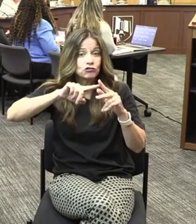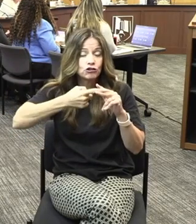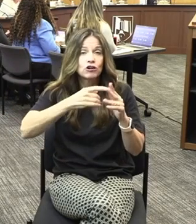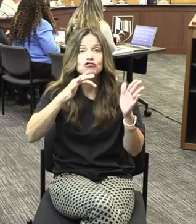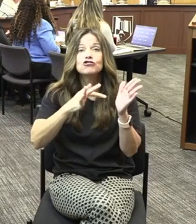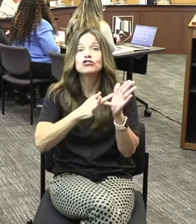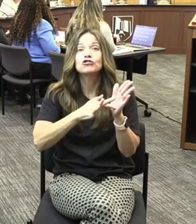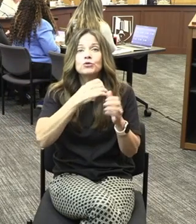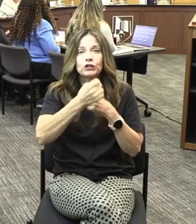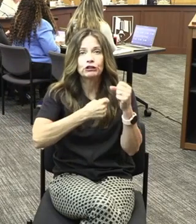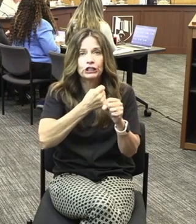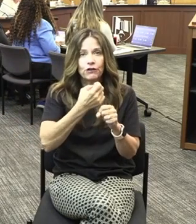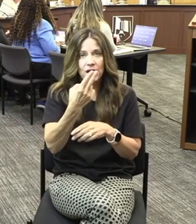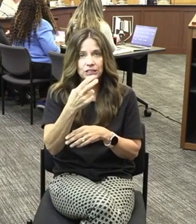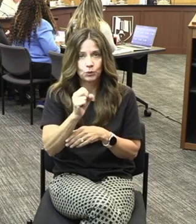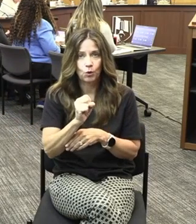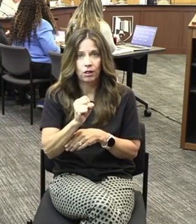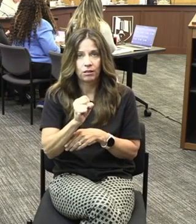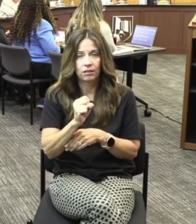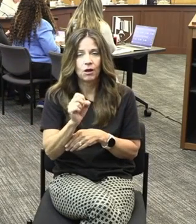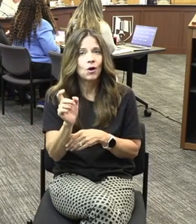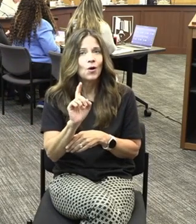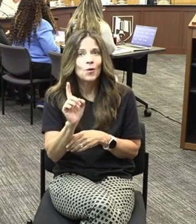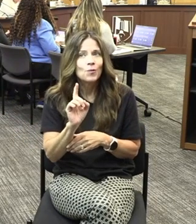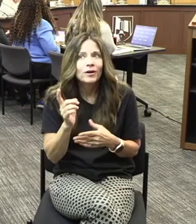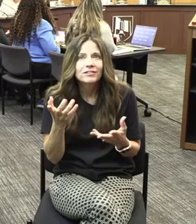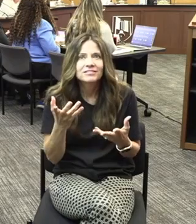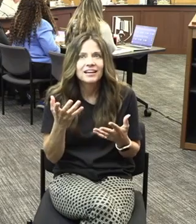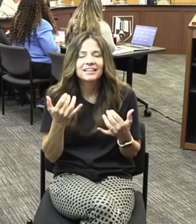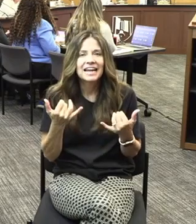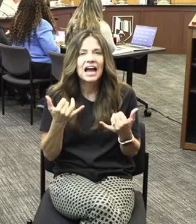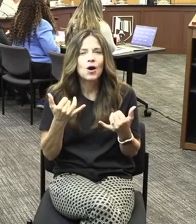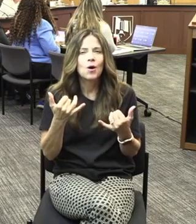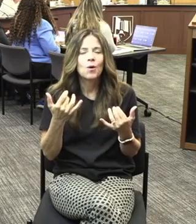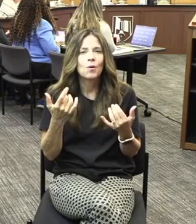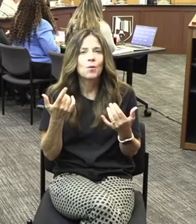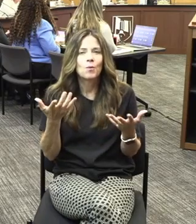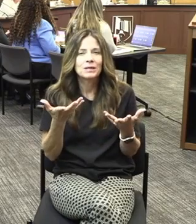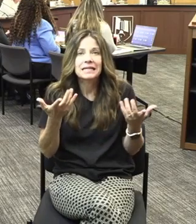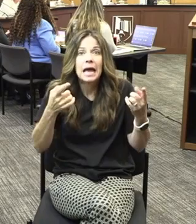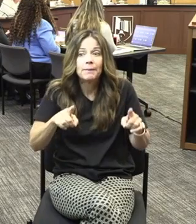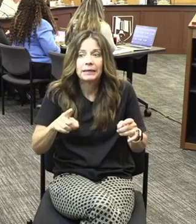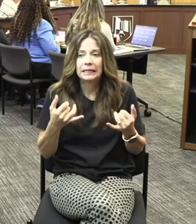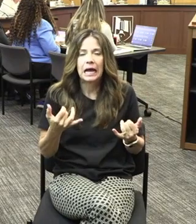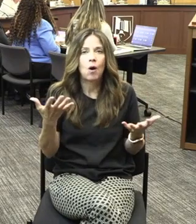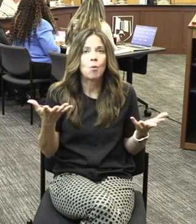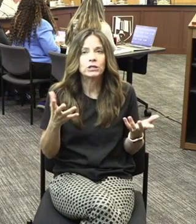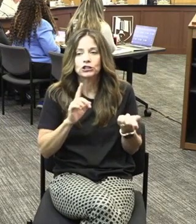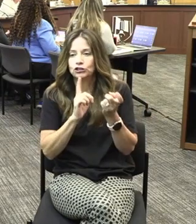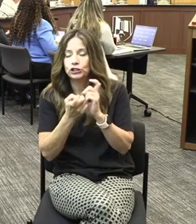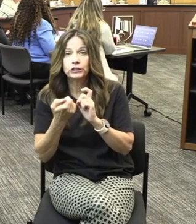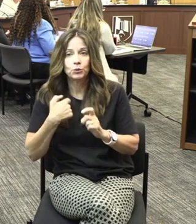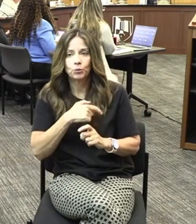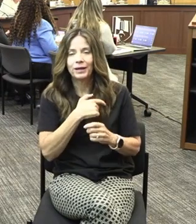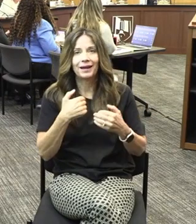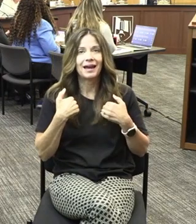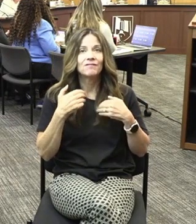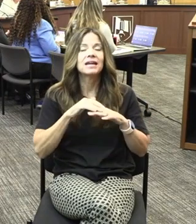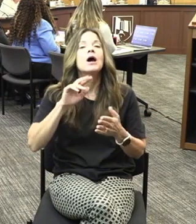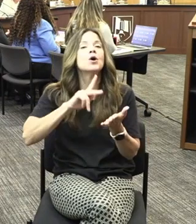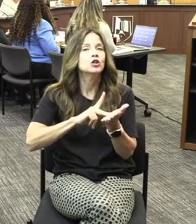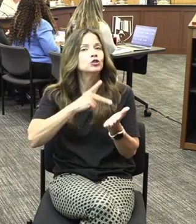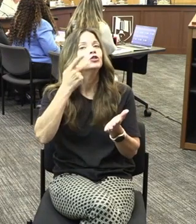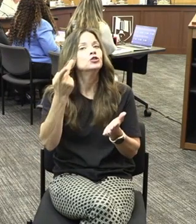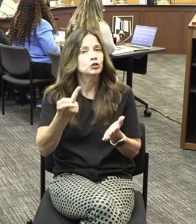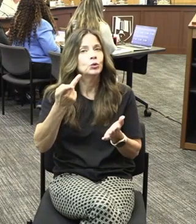school. Where does that come into play now? Think of where we're at now. What has changed? We now have dual credits,